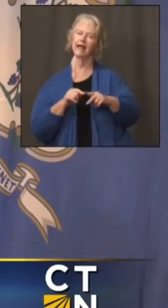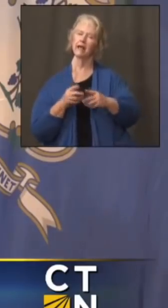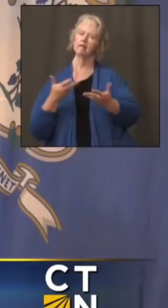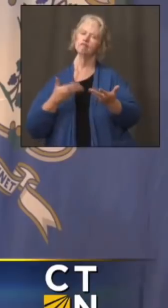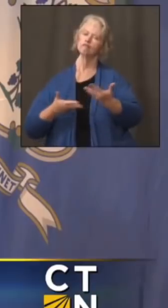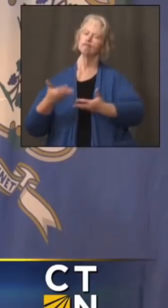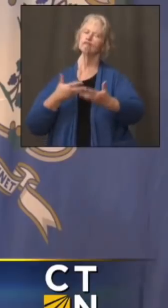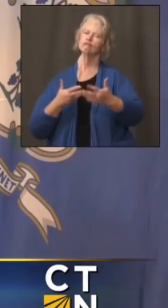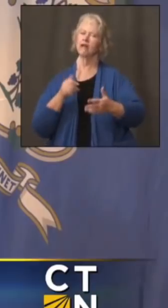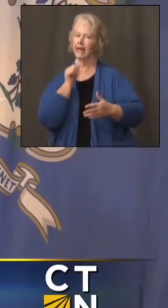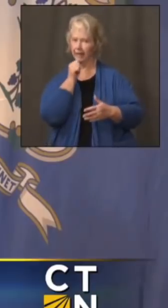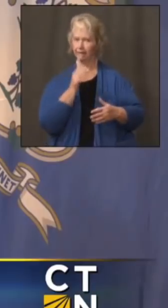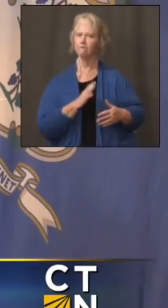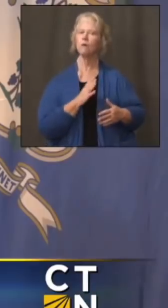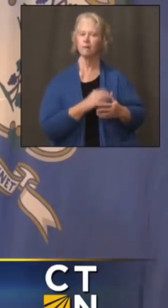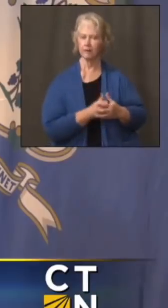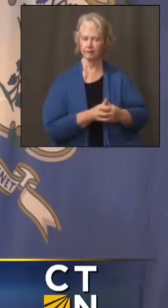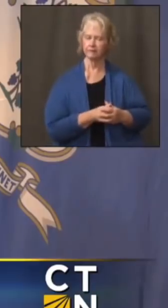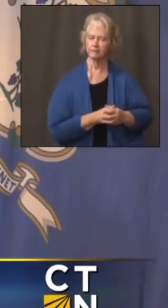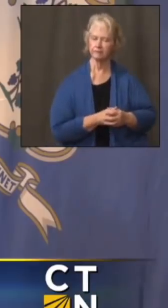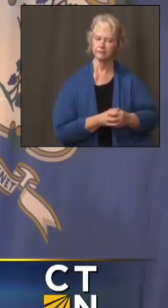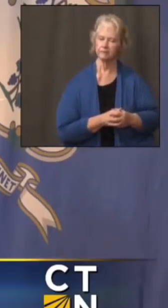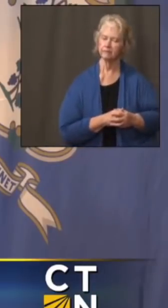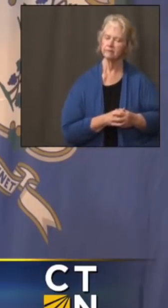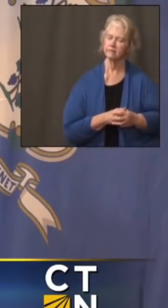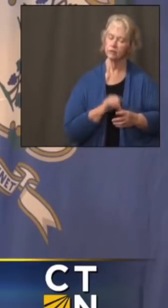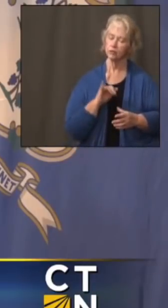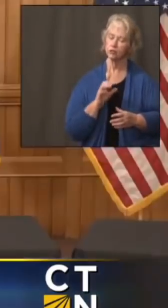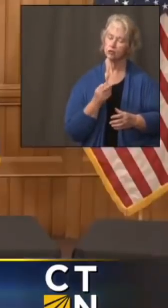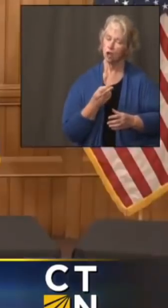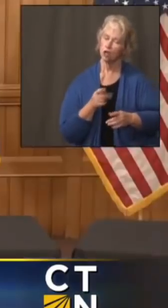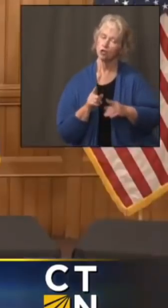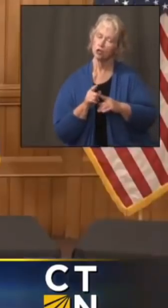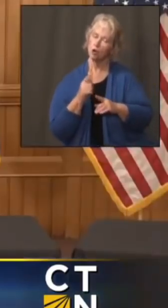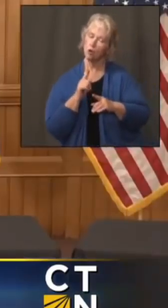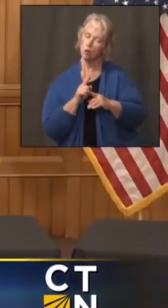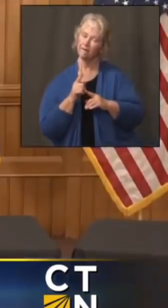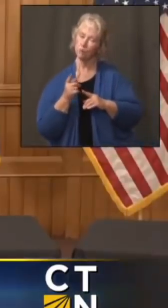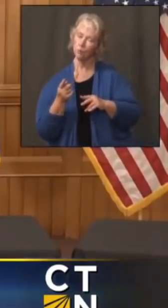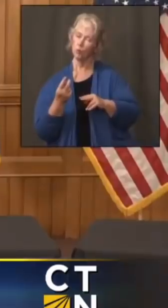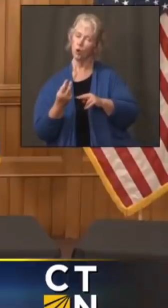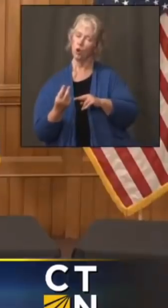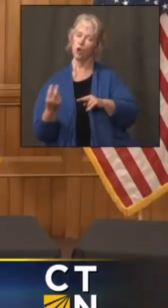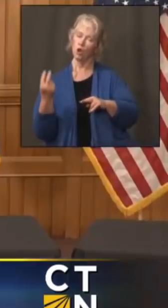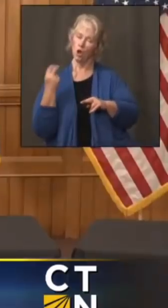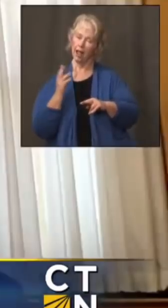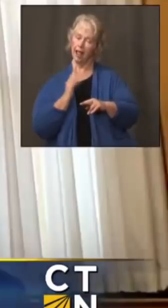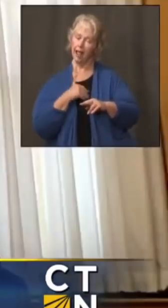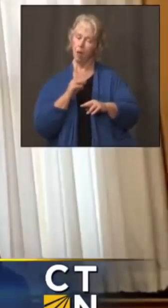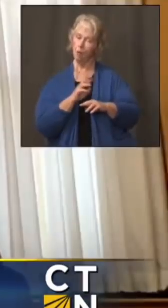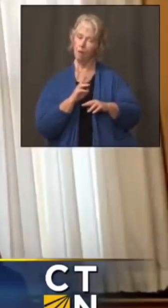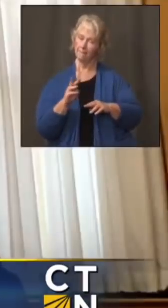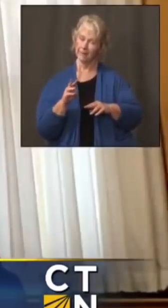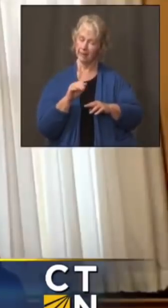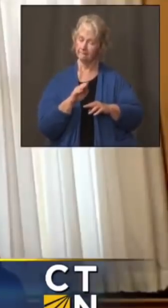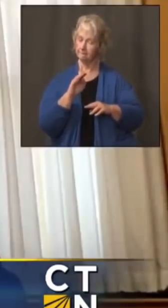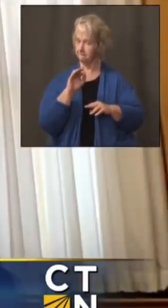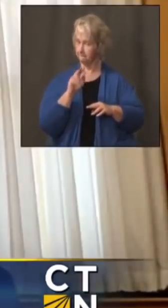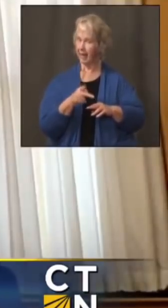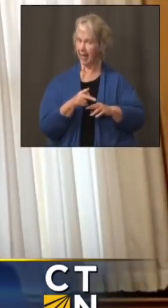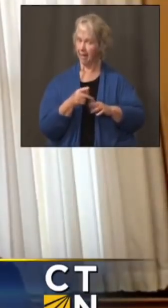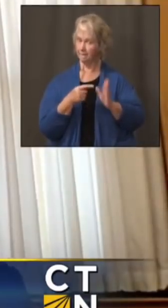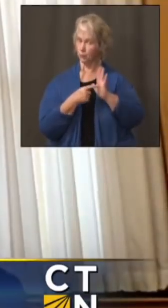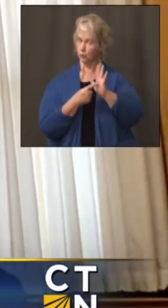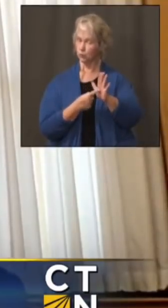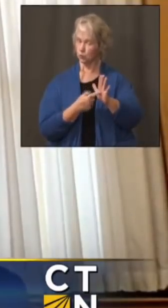interactions. I think it's also worth noting that, if you go back and you can look on our website at that map of the state that the governor had